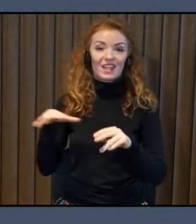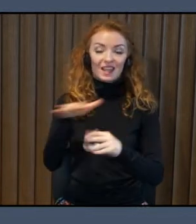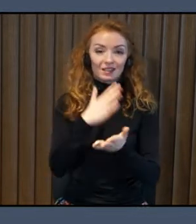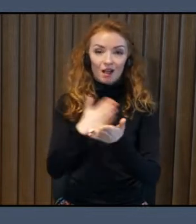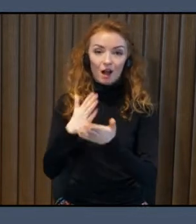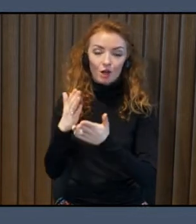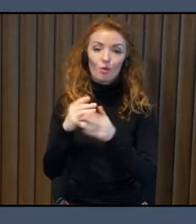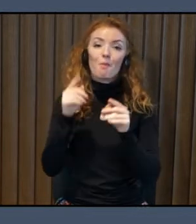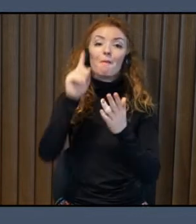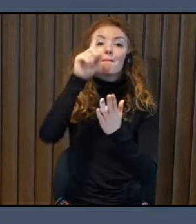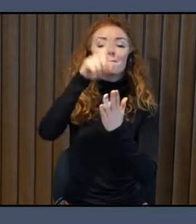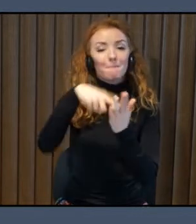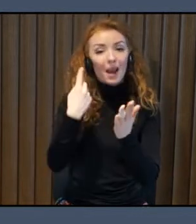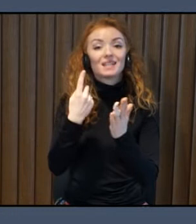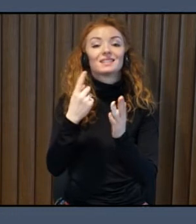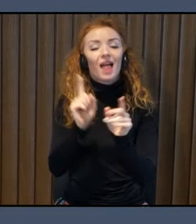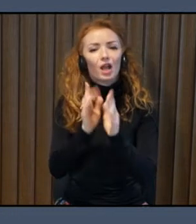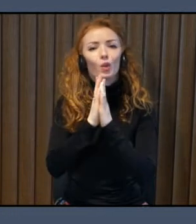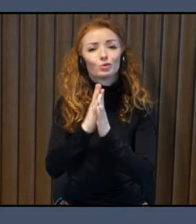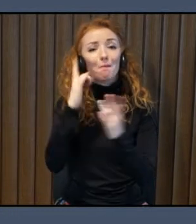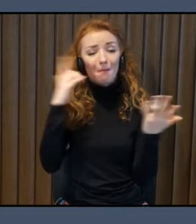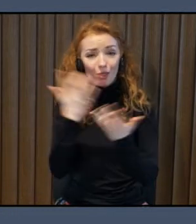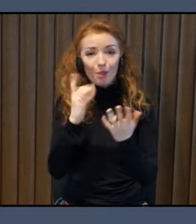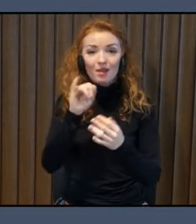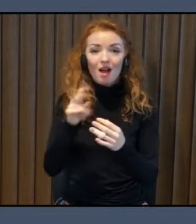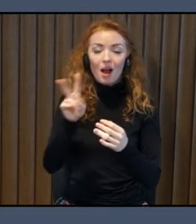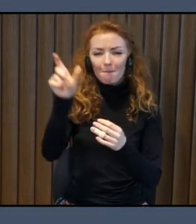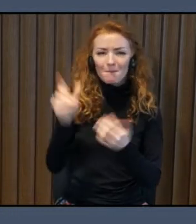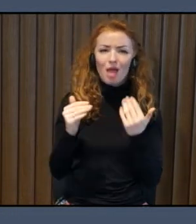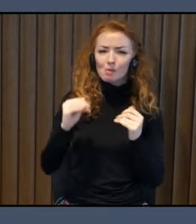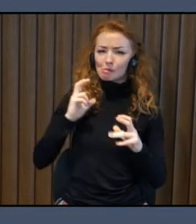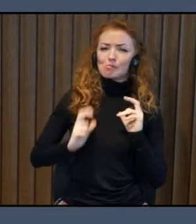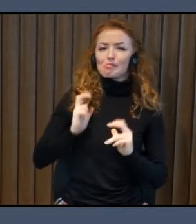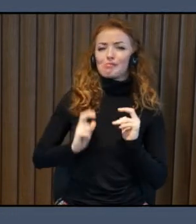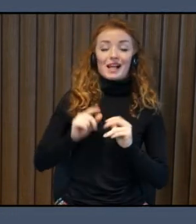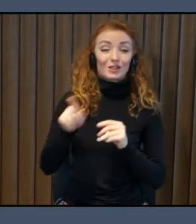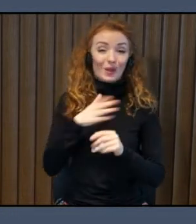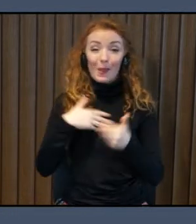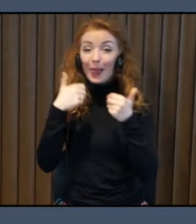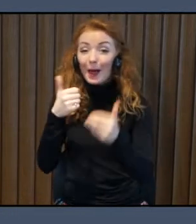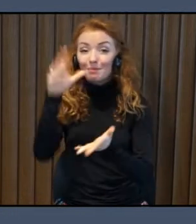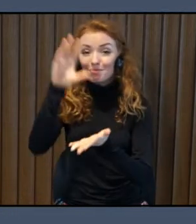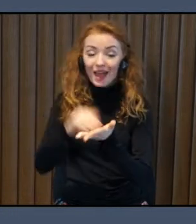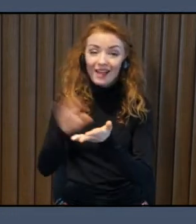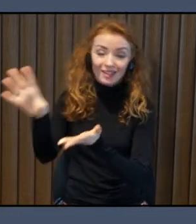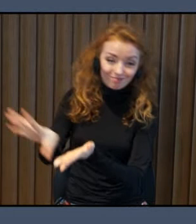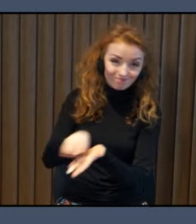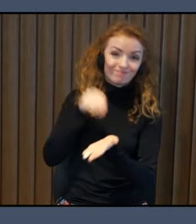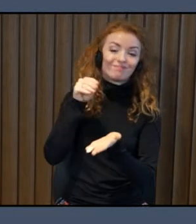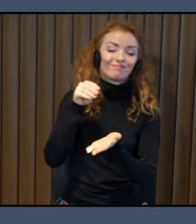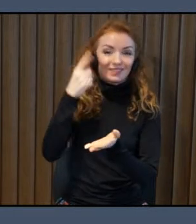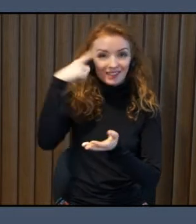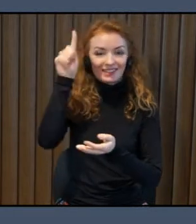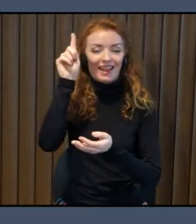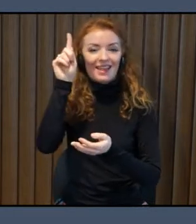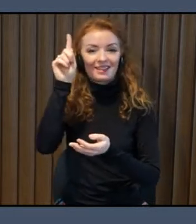integrate into the society. So in case if you need, you can also receive a help